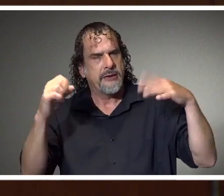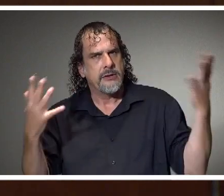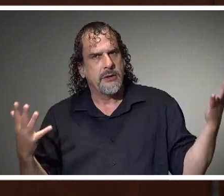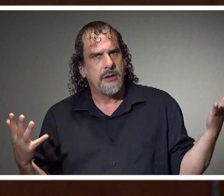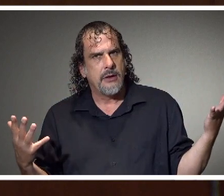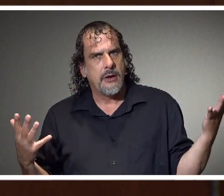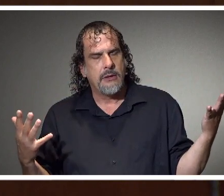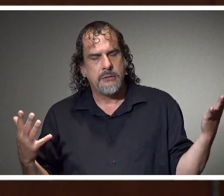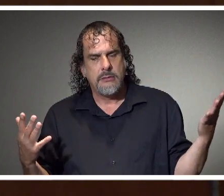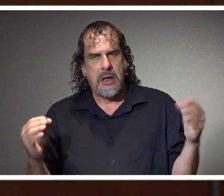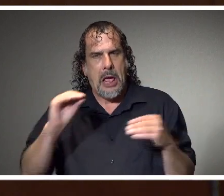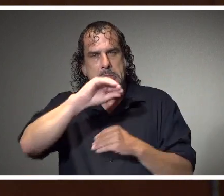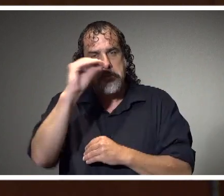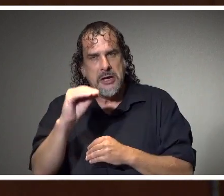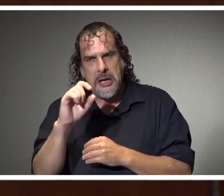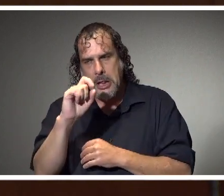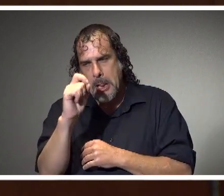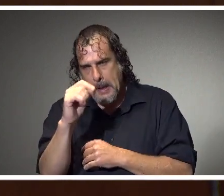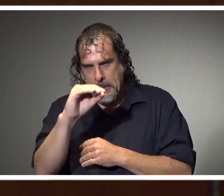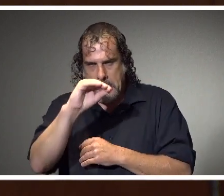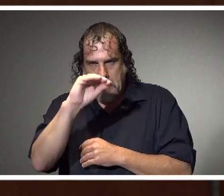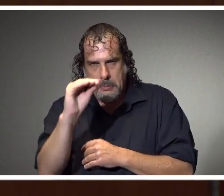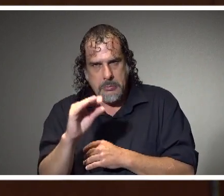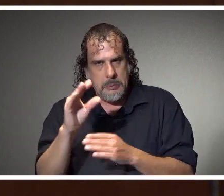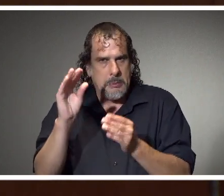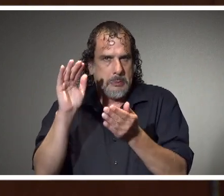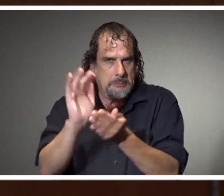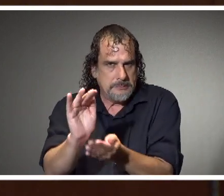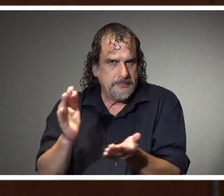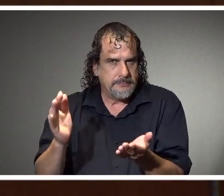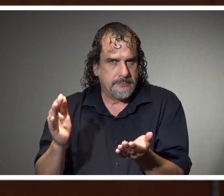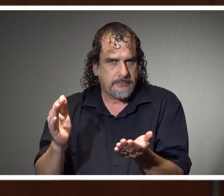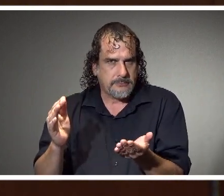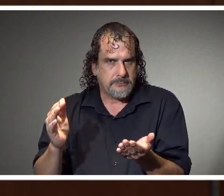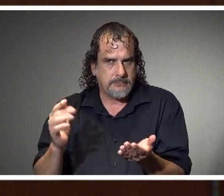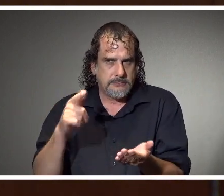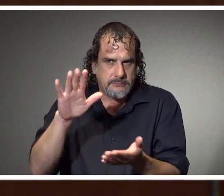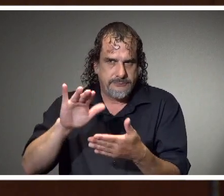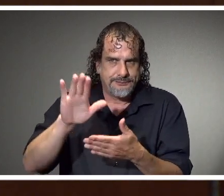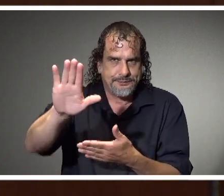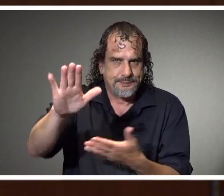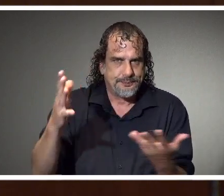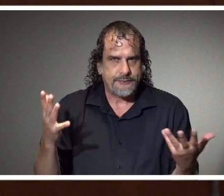The percentages are going to be a little bit less than the ones you've described.